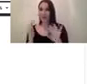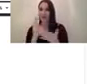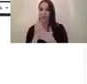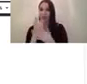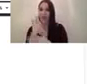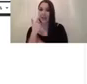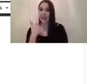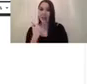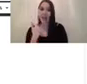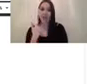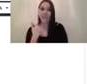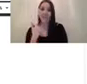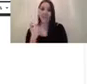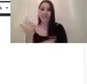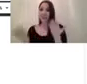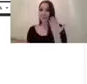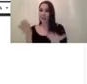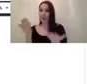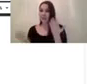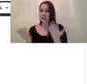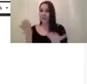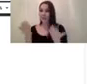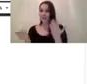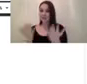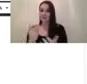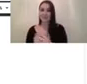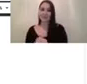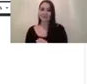nice comparison between